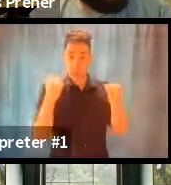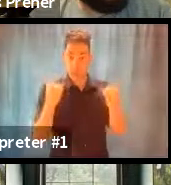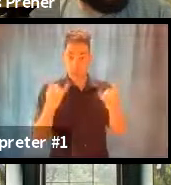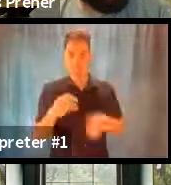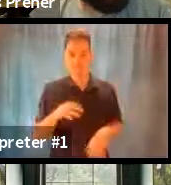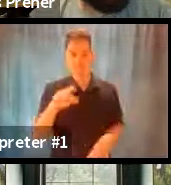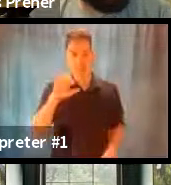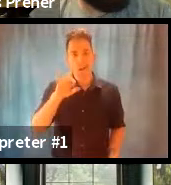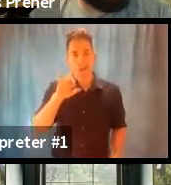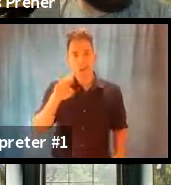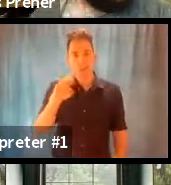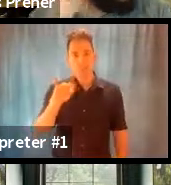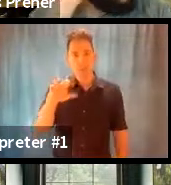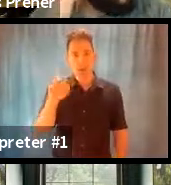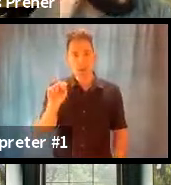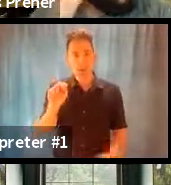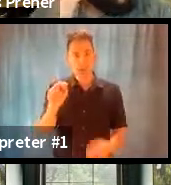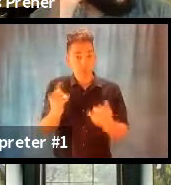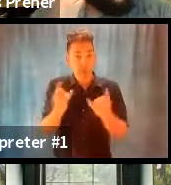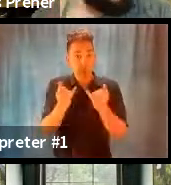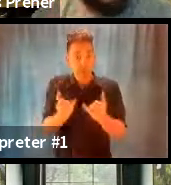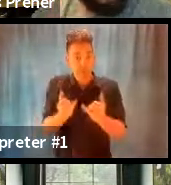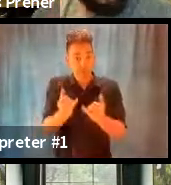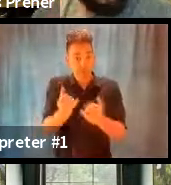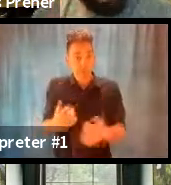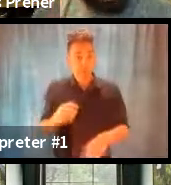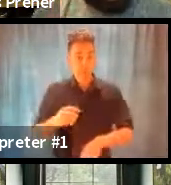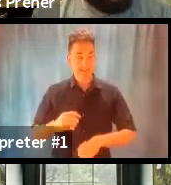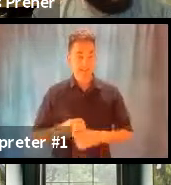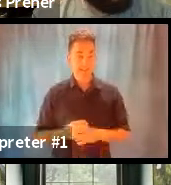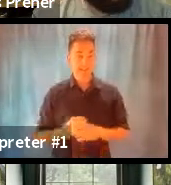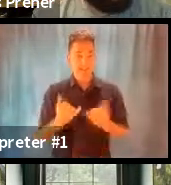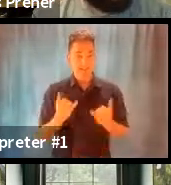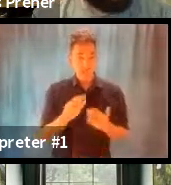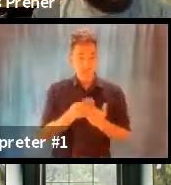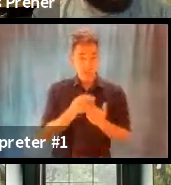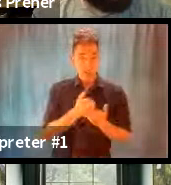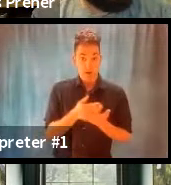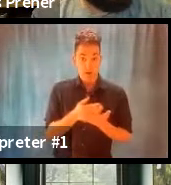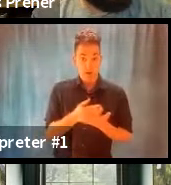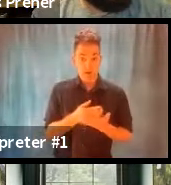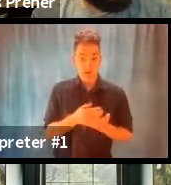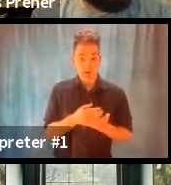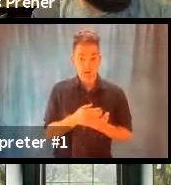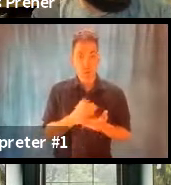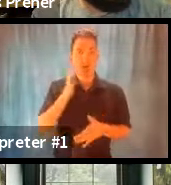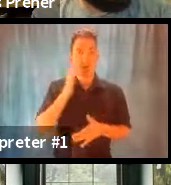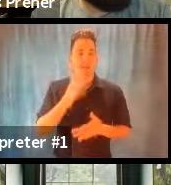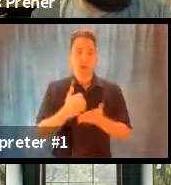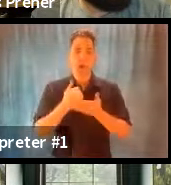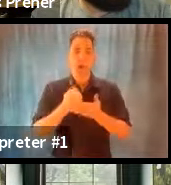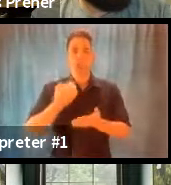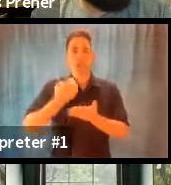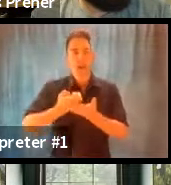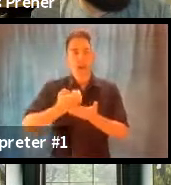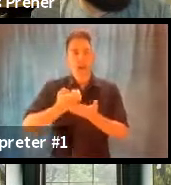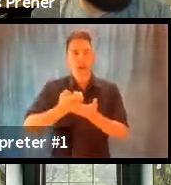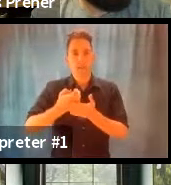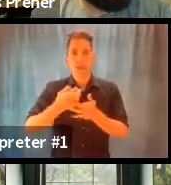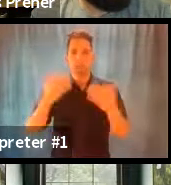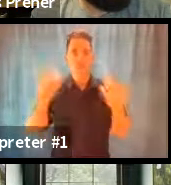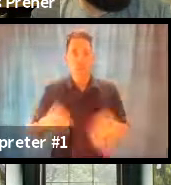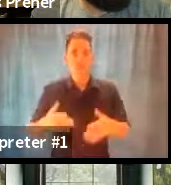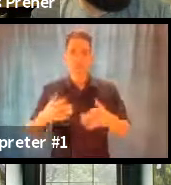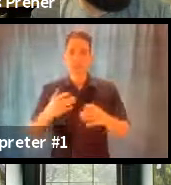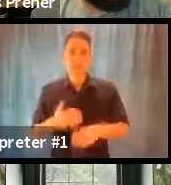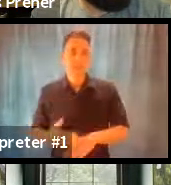round, it will help us get the economy back jump-started as far as early childcare. We will